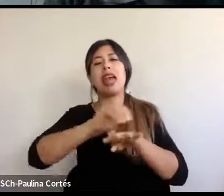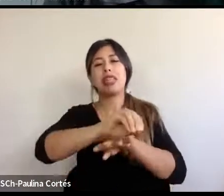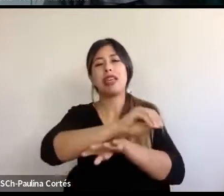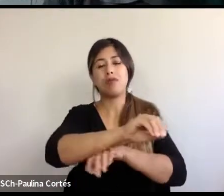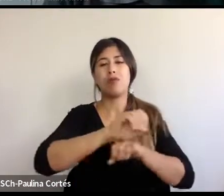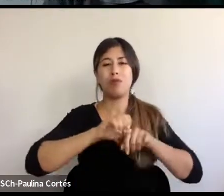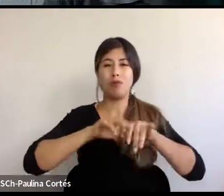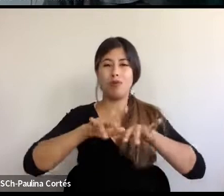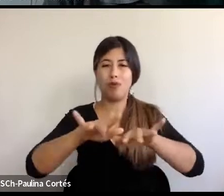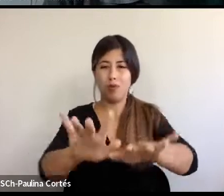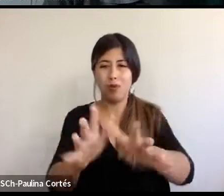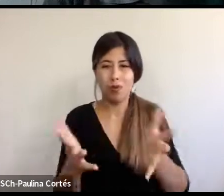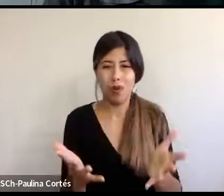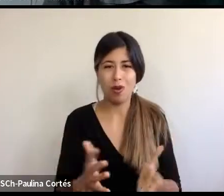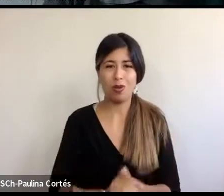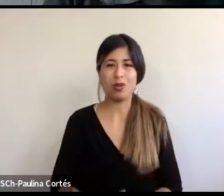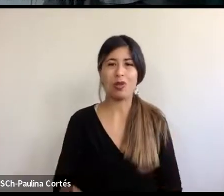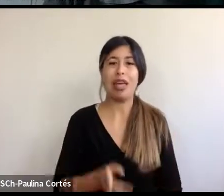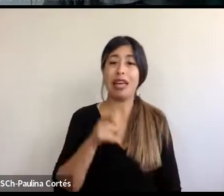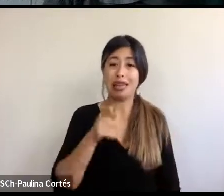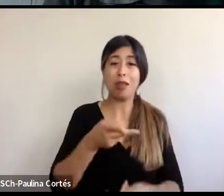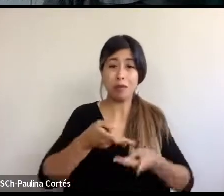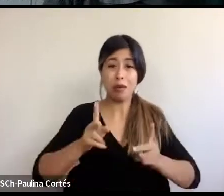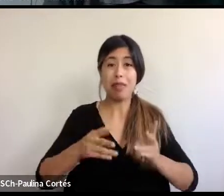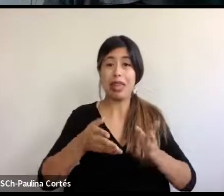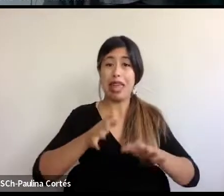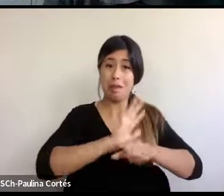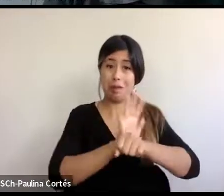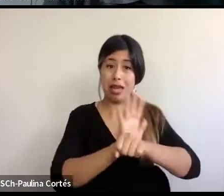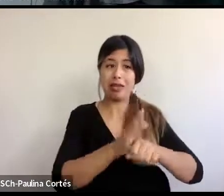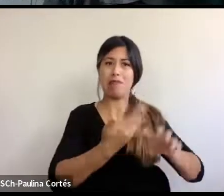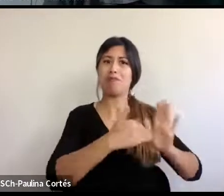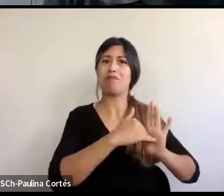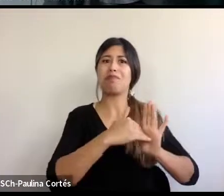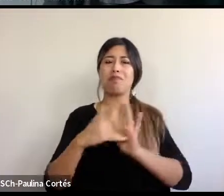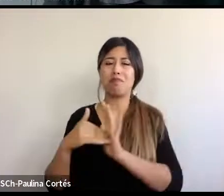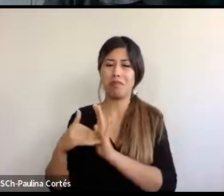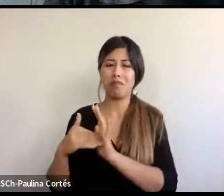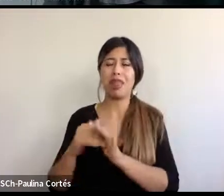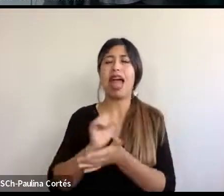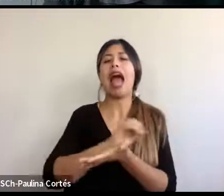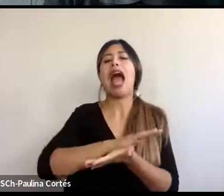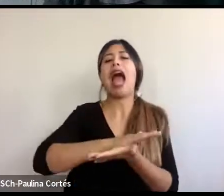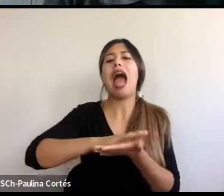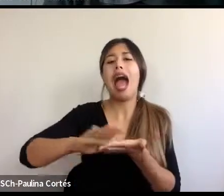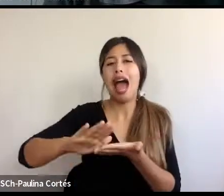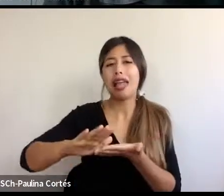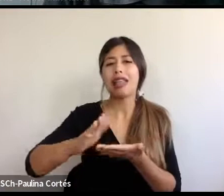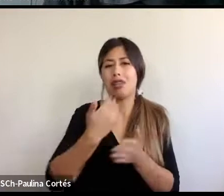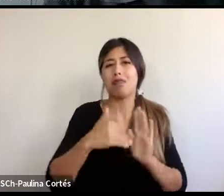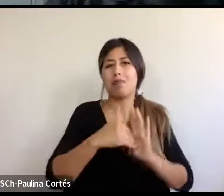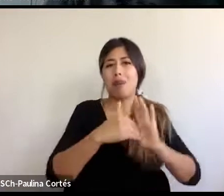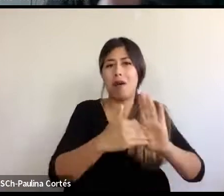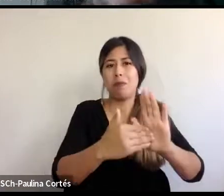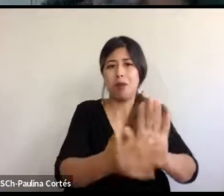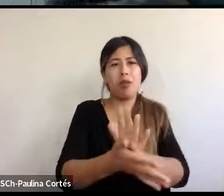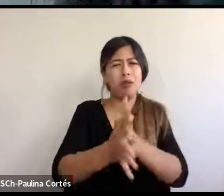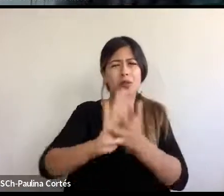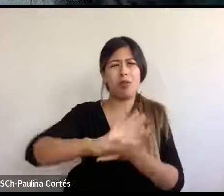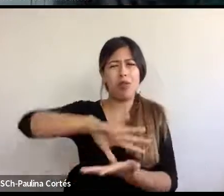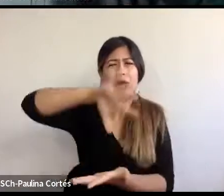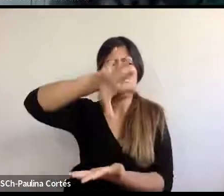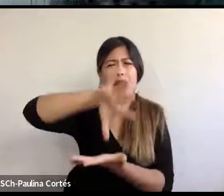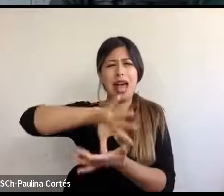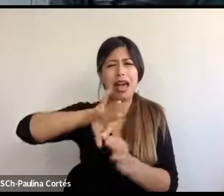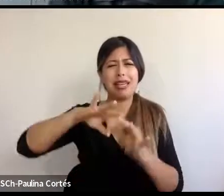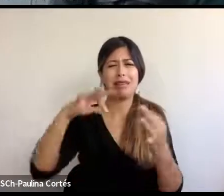from our program for free to the projectionists all over the Czech Republic, and they can organize alternative